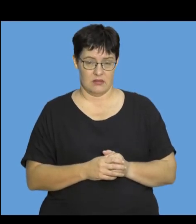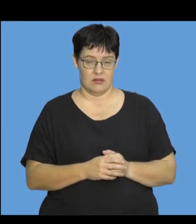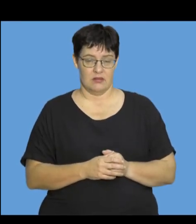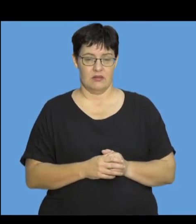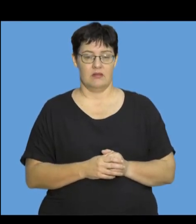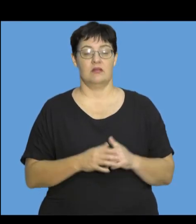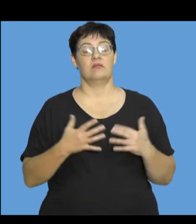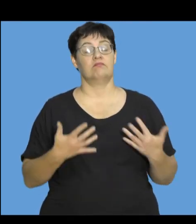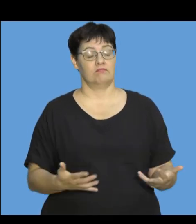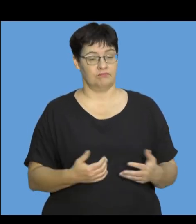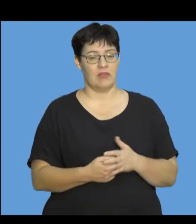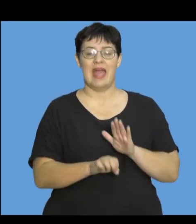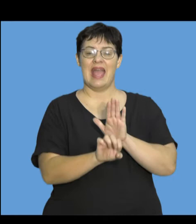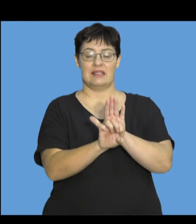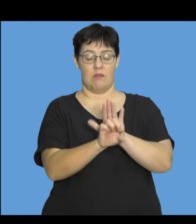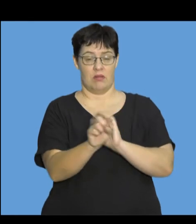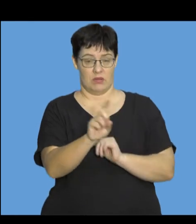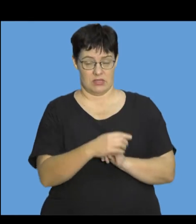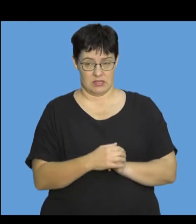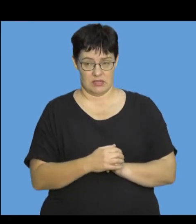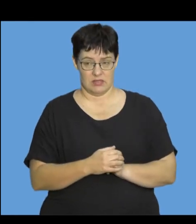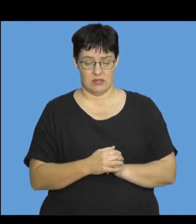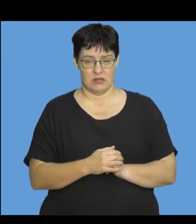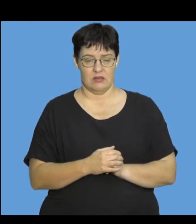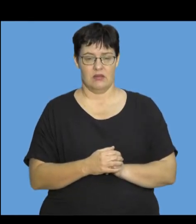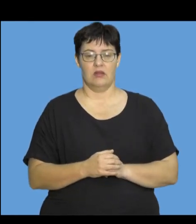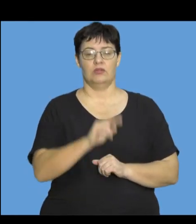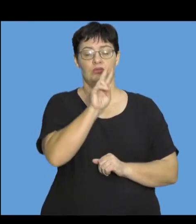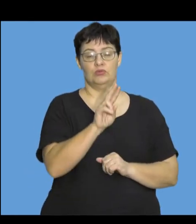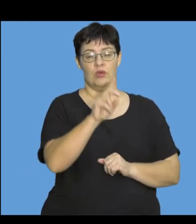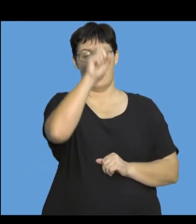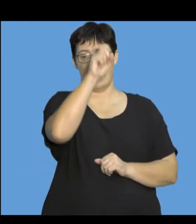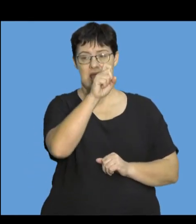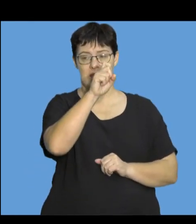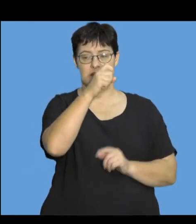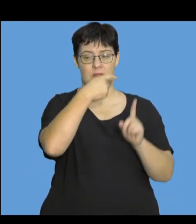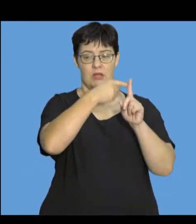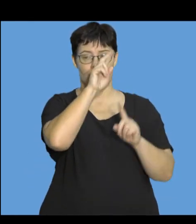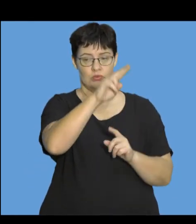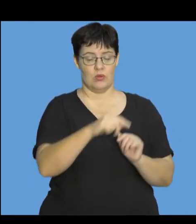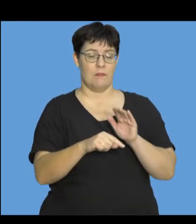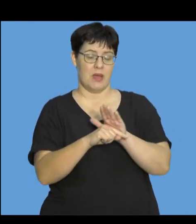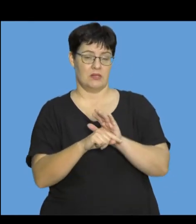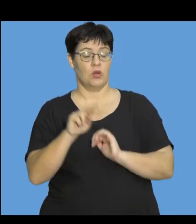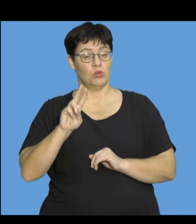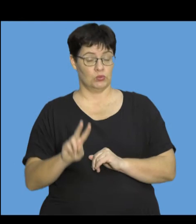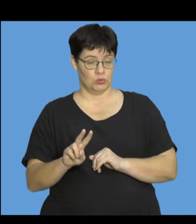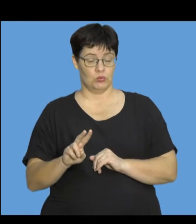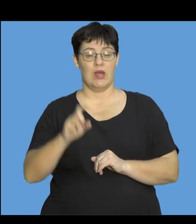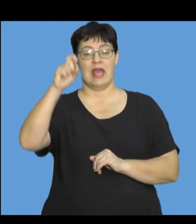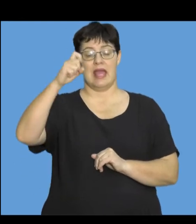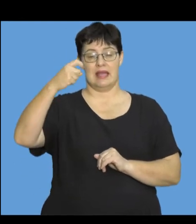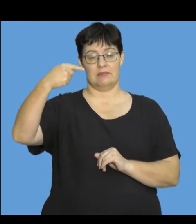everything. Now an example of this will me having 2 to the exponent of x plus 2 minus 2 to